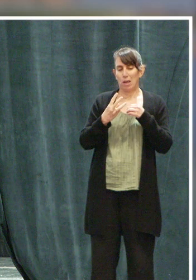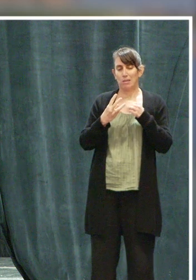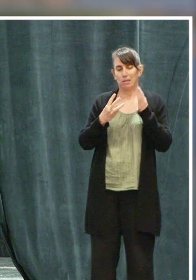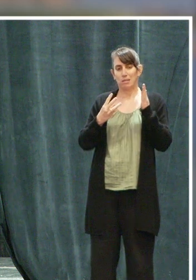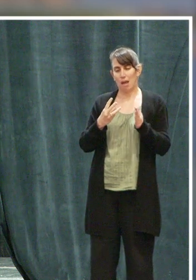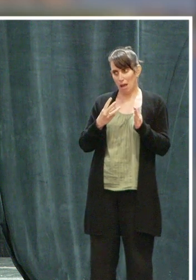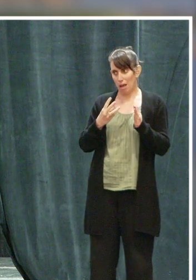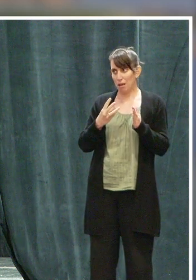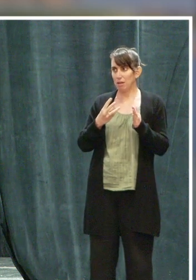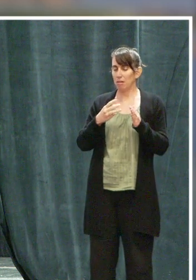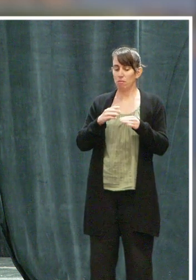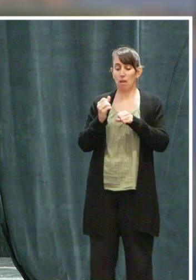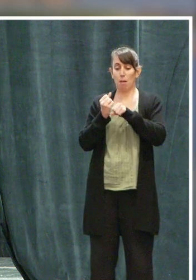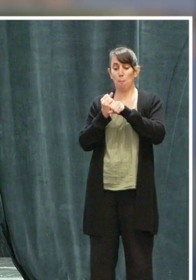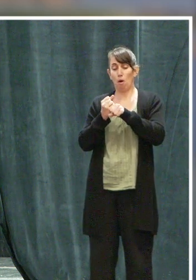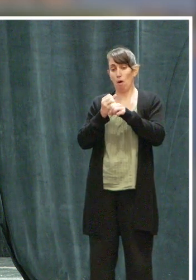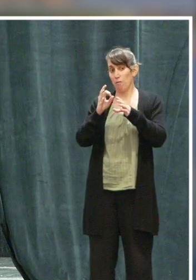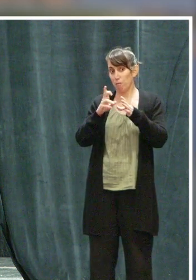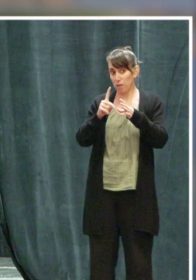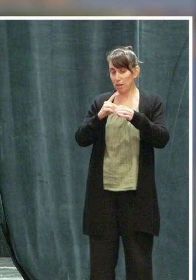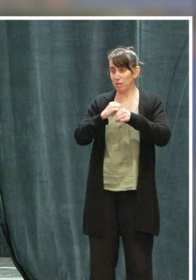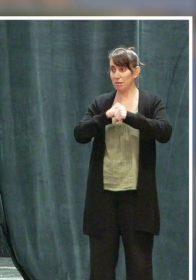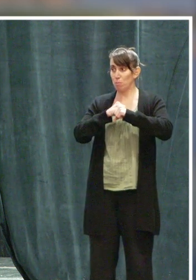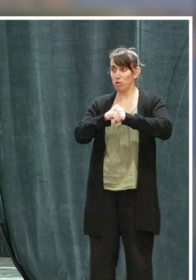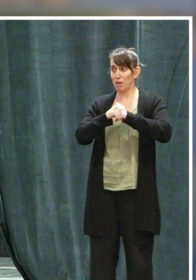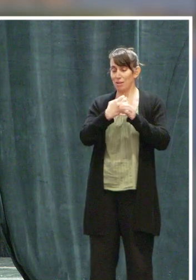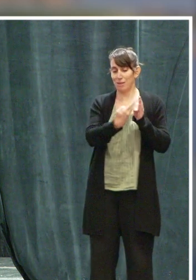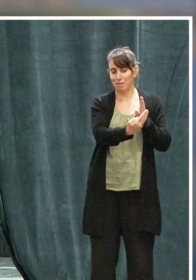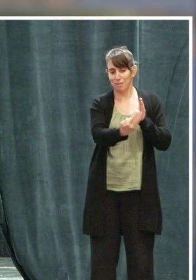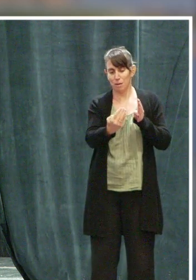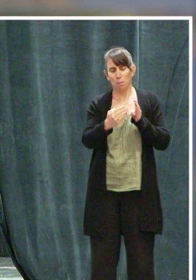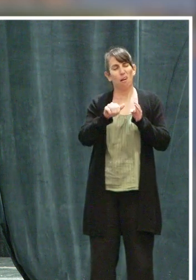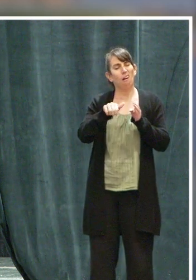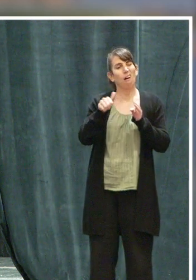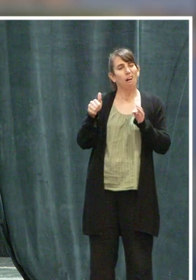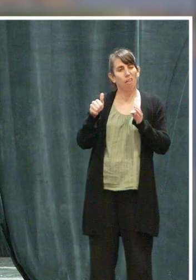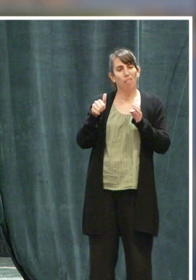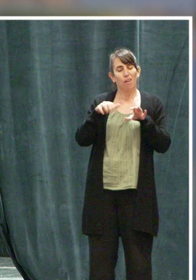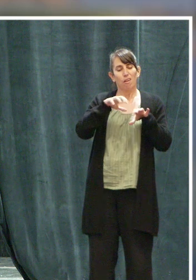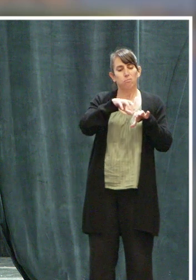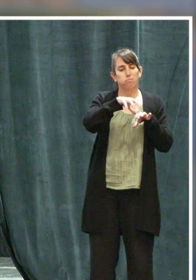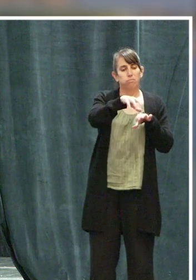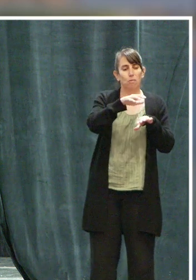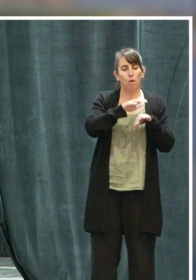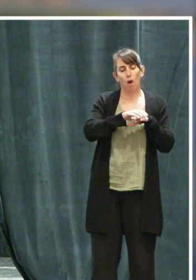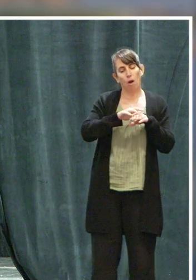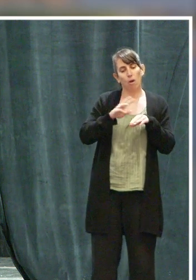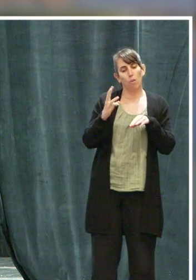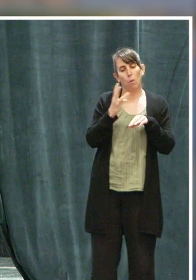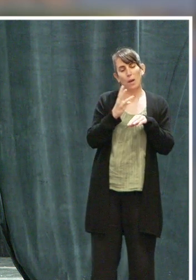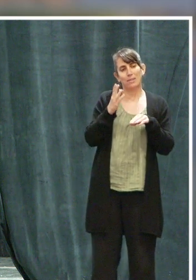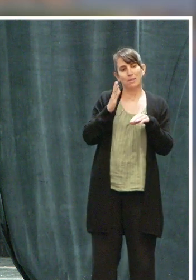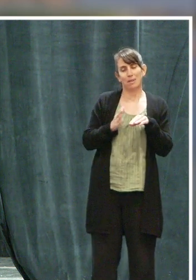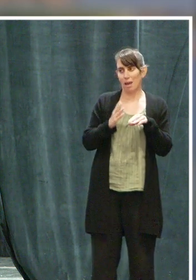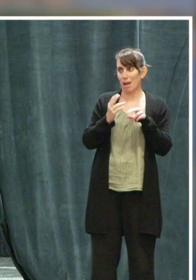fields, they've protected the ball fields. If there's water that runs like down the West Side Highway, is there other things that stop it from coming up into